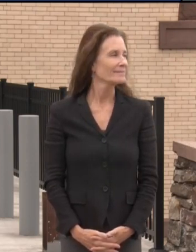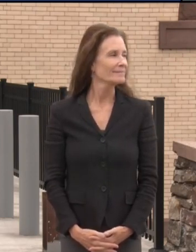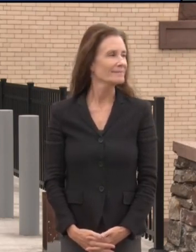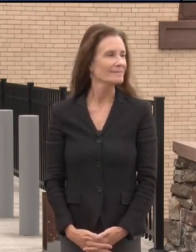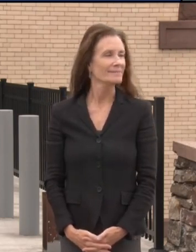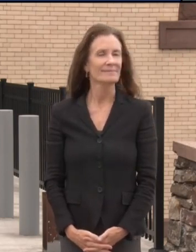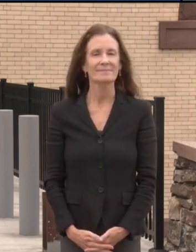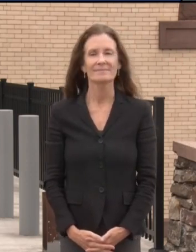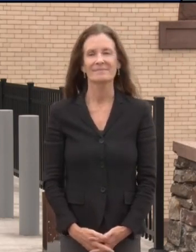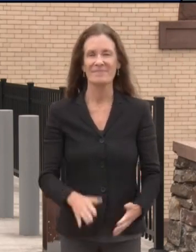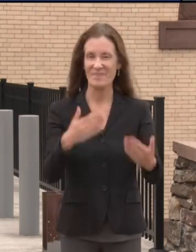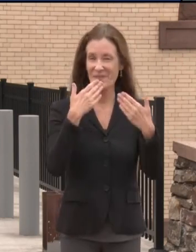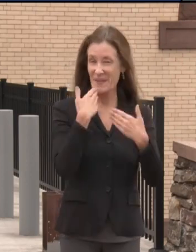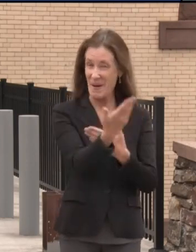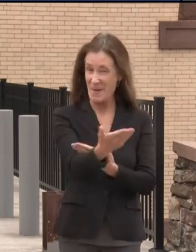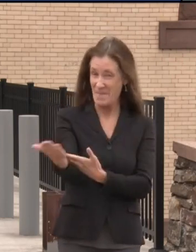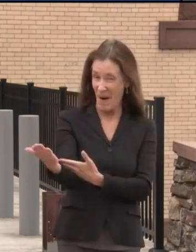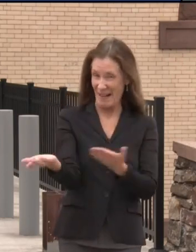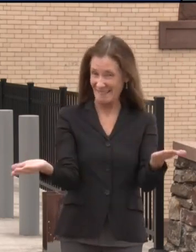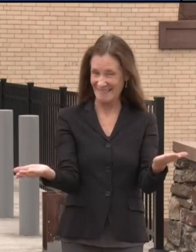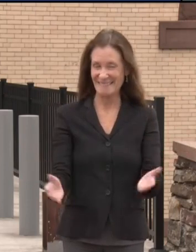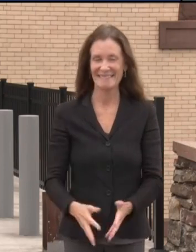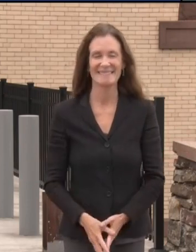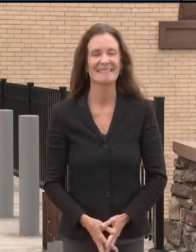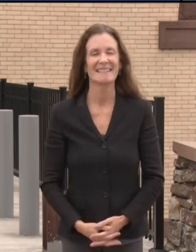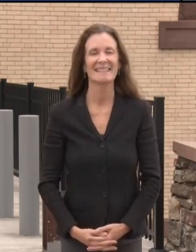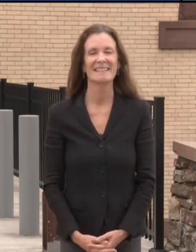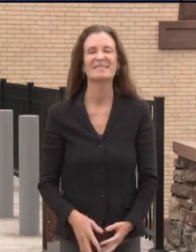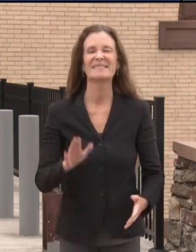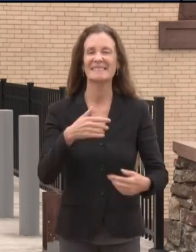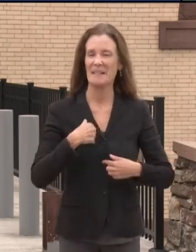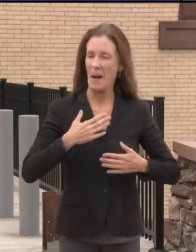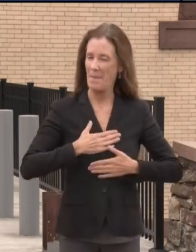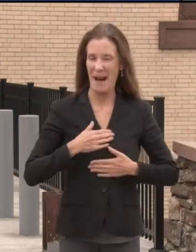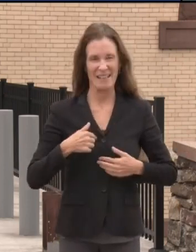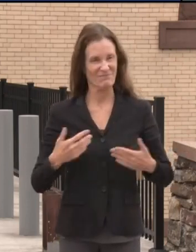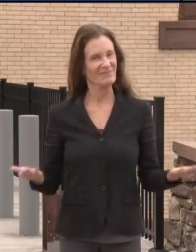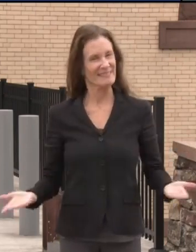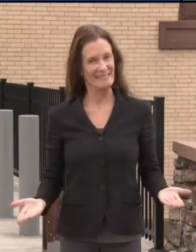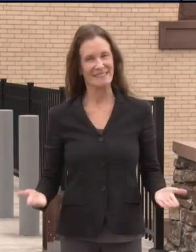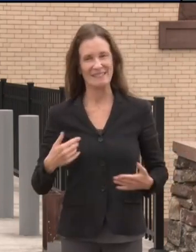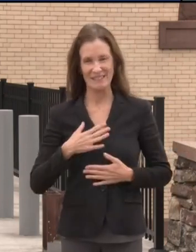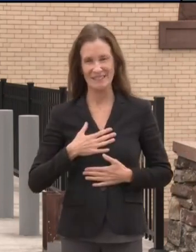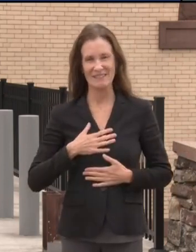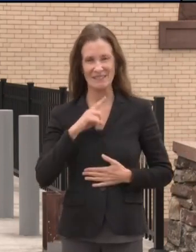Good morning, everyone. It's a pleasure to be here. I'm going to get this